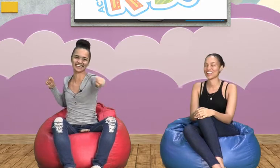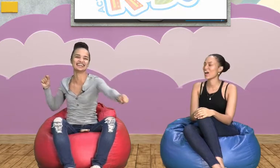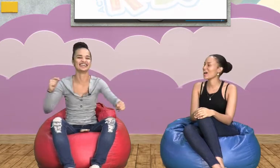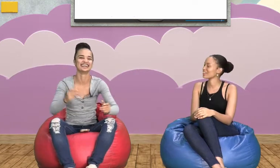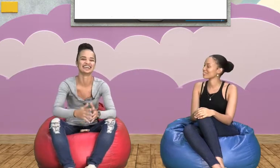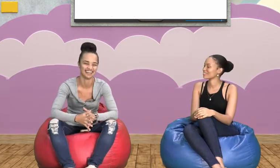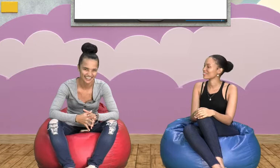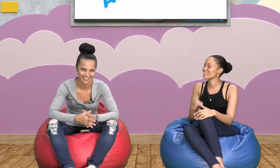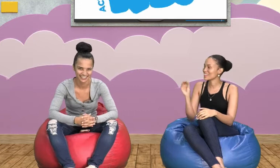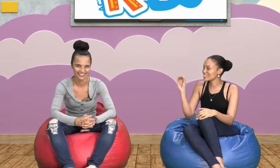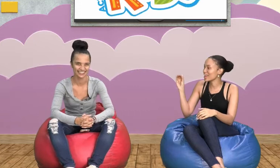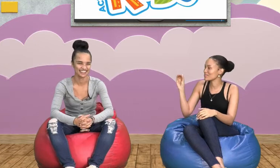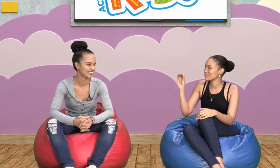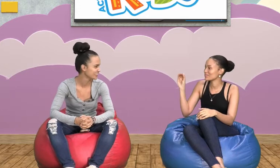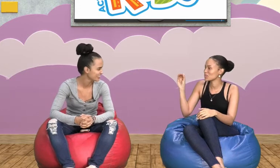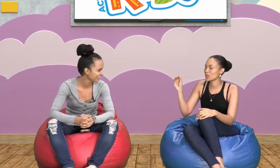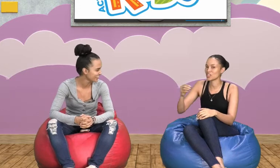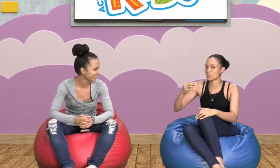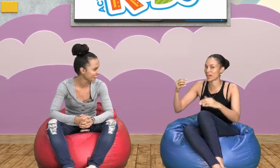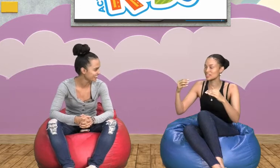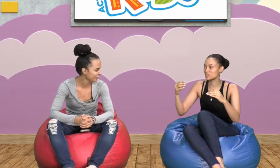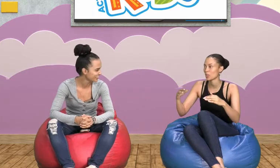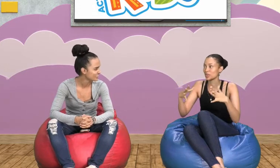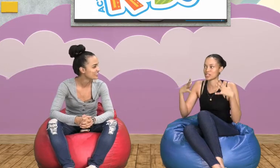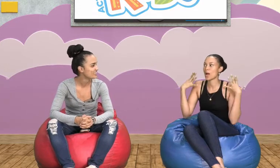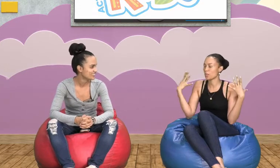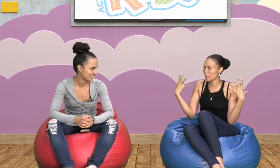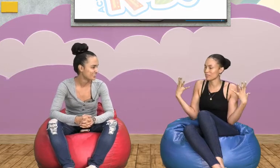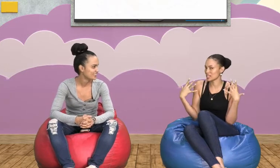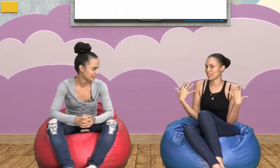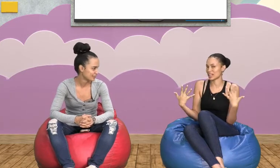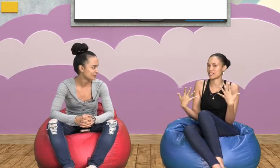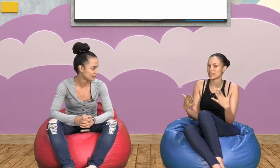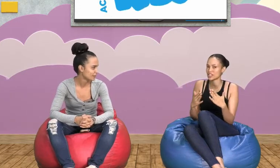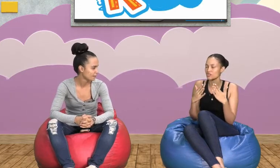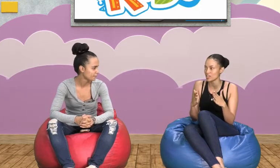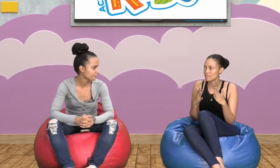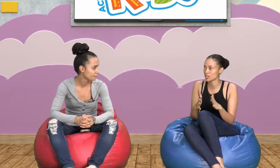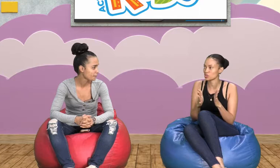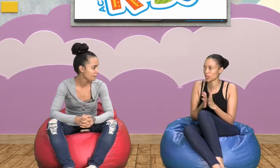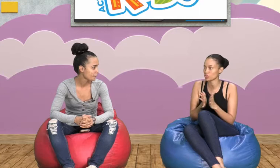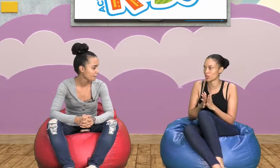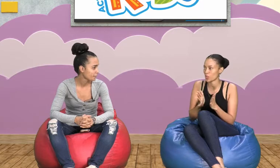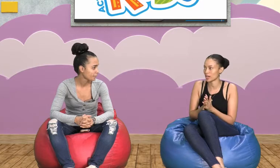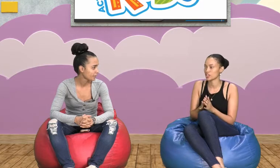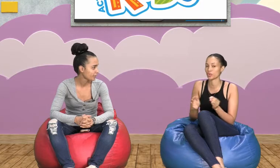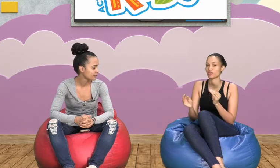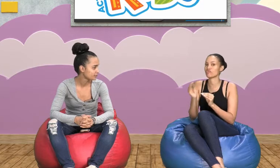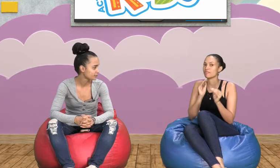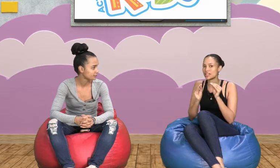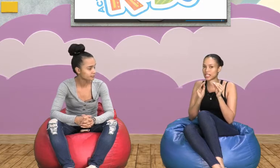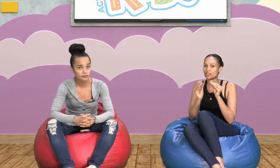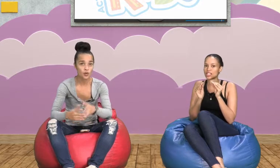Hi. Next time, we need to practice more because Marisol and I said this is Remix 2021. So